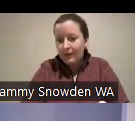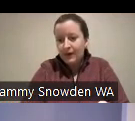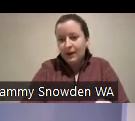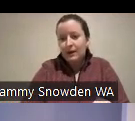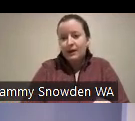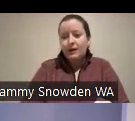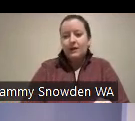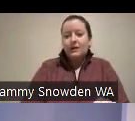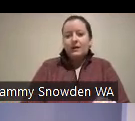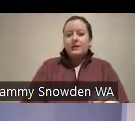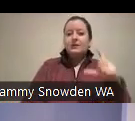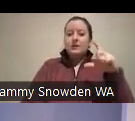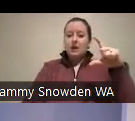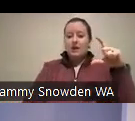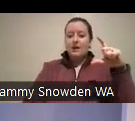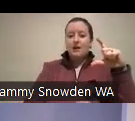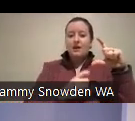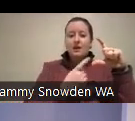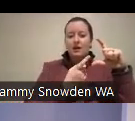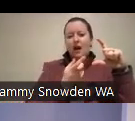we just recently heard a little bit about.